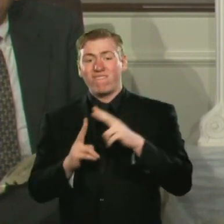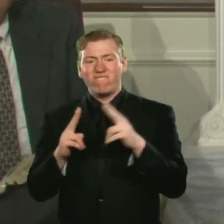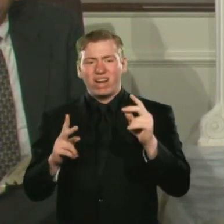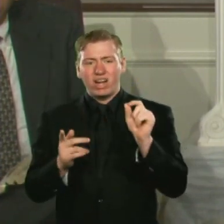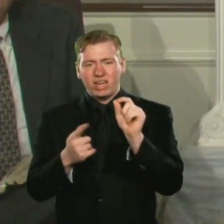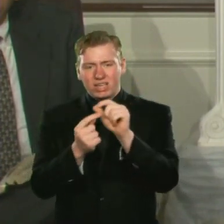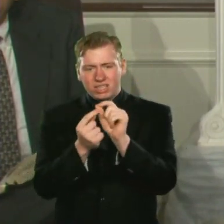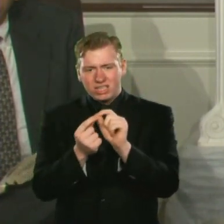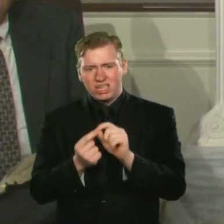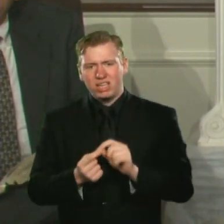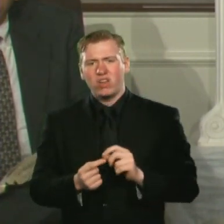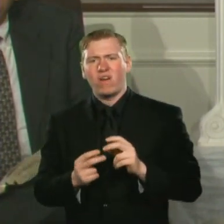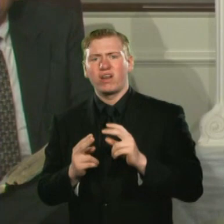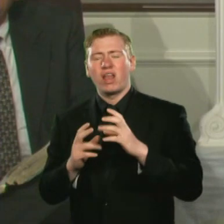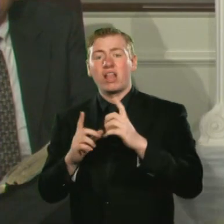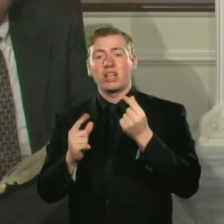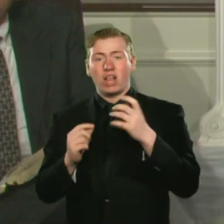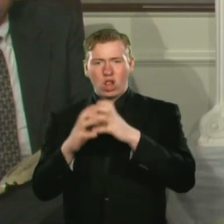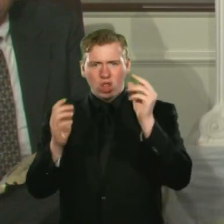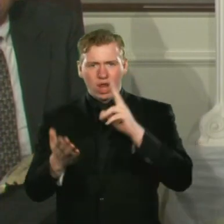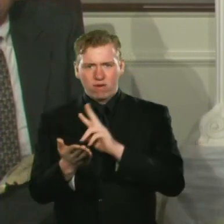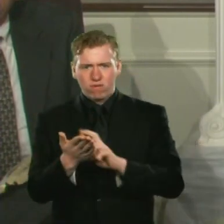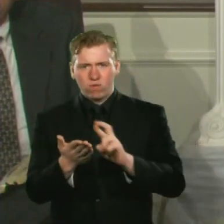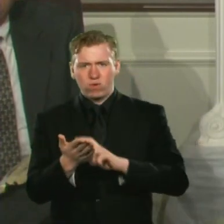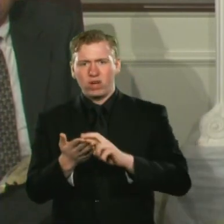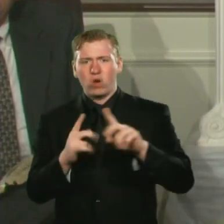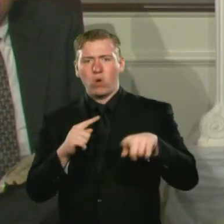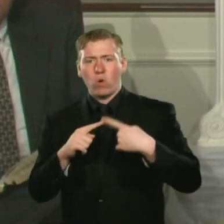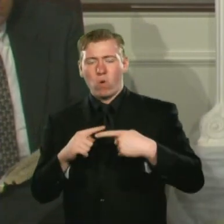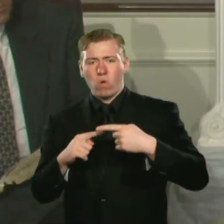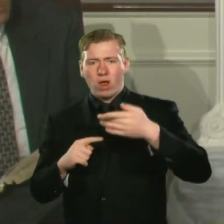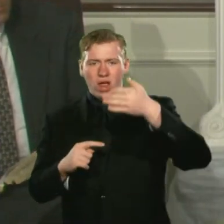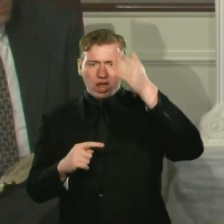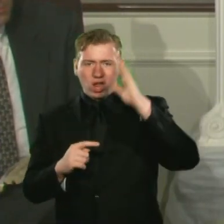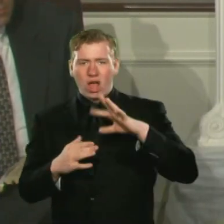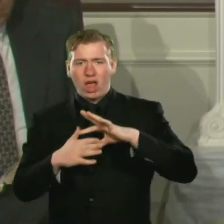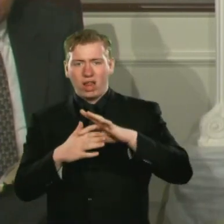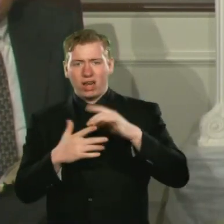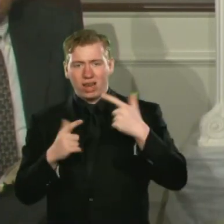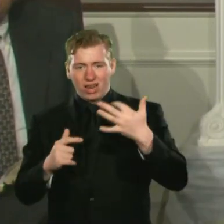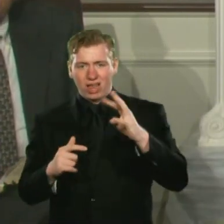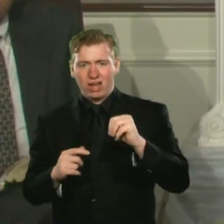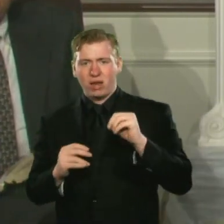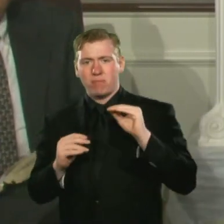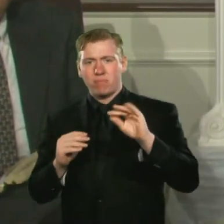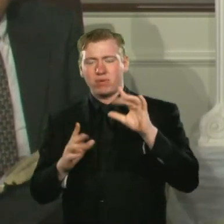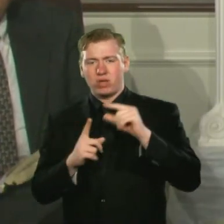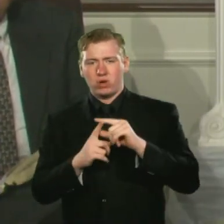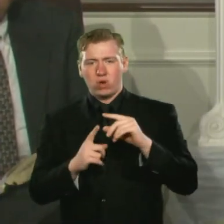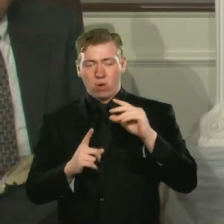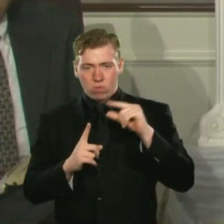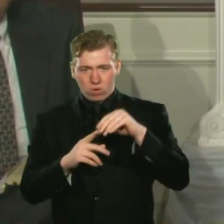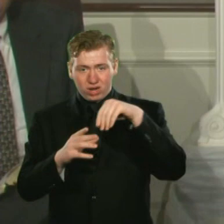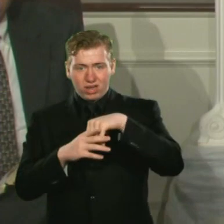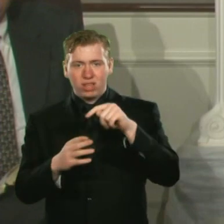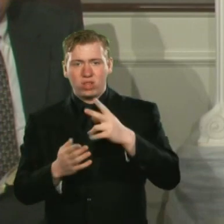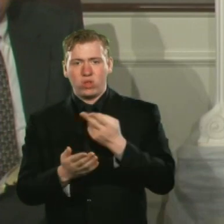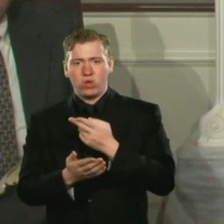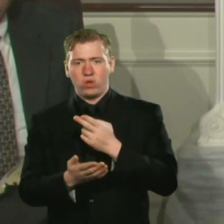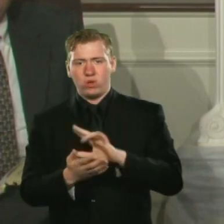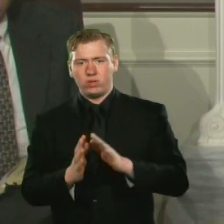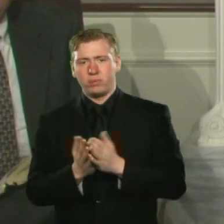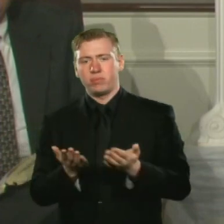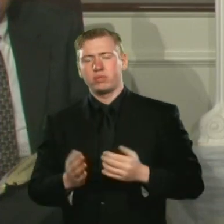detailed, he had done a lot of research whenever God let him put this into the Holy Writ. And I'm